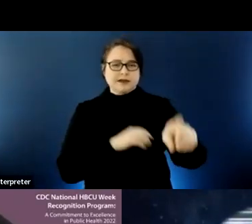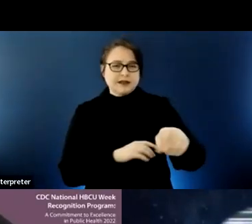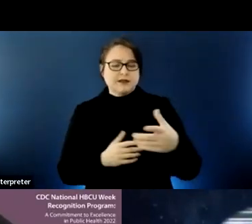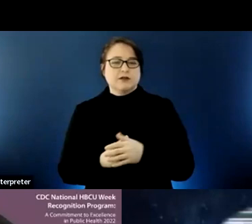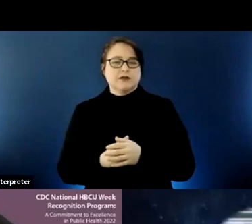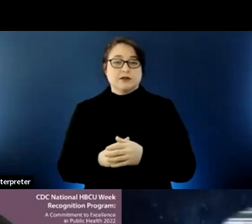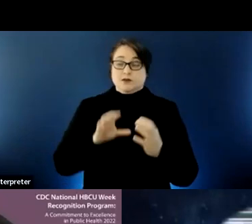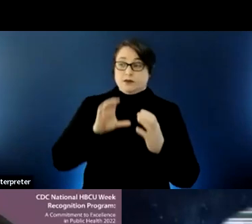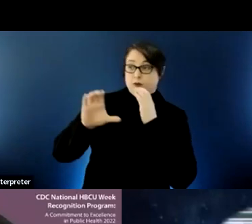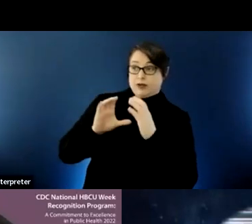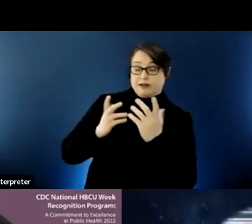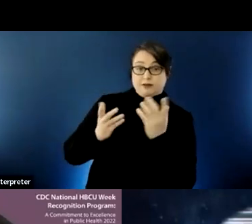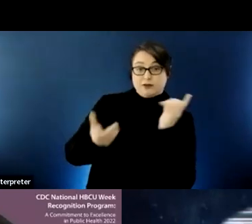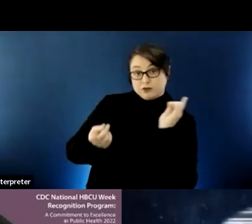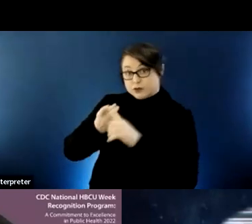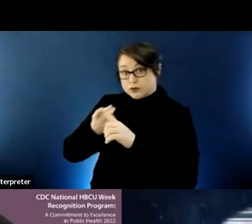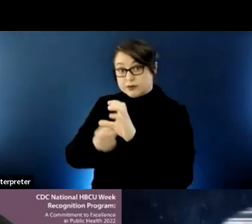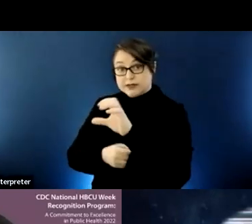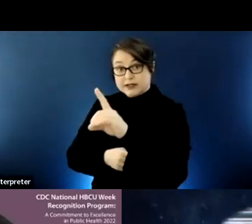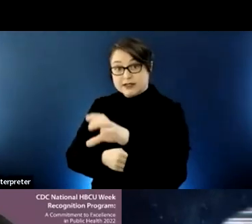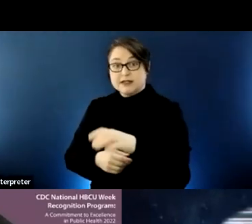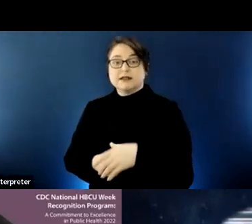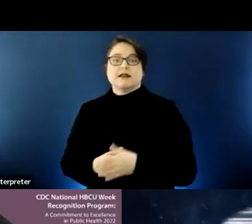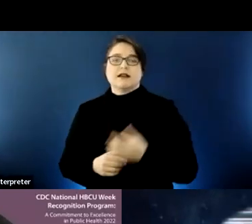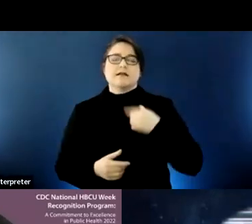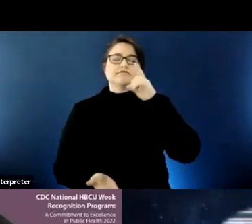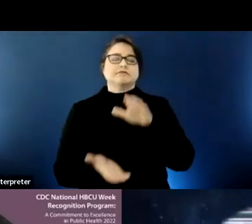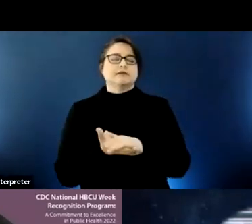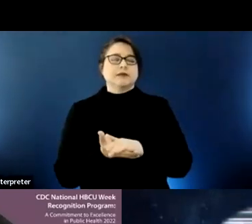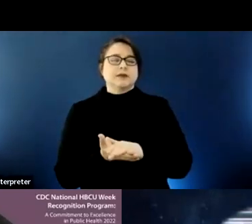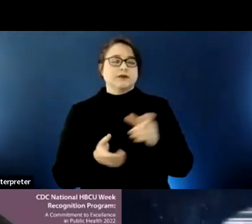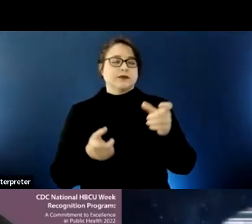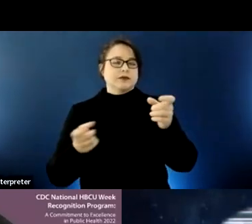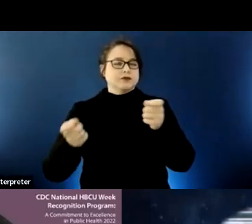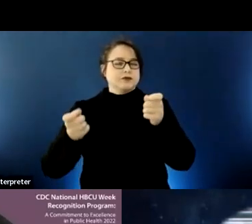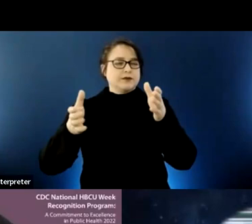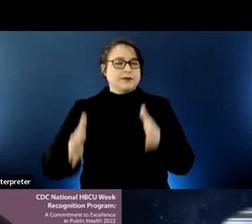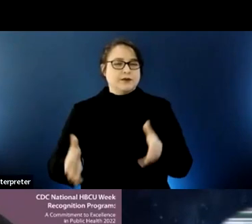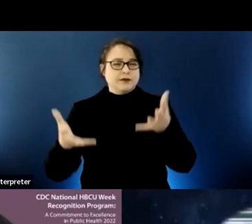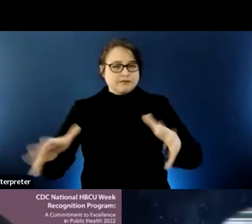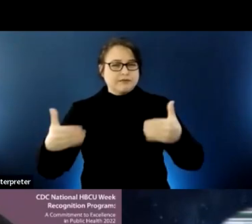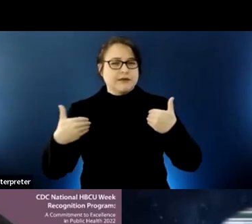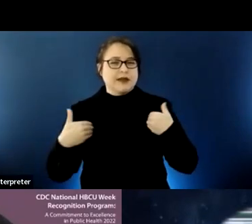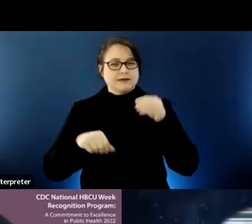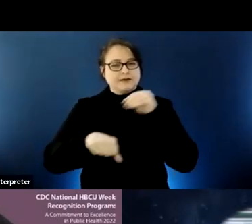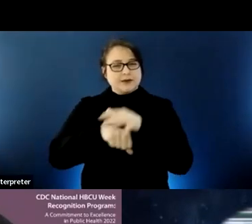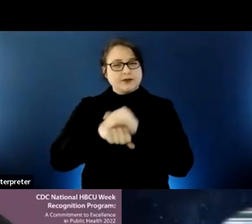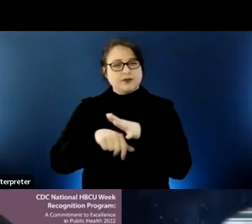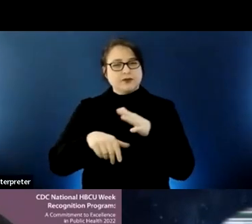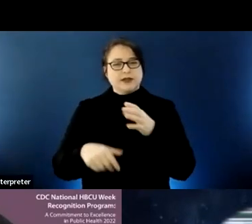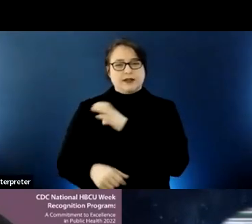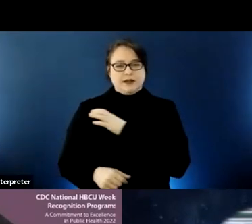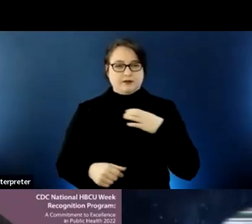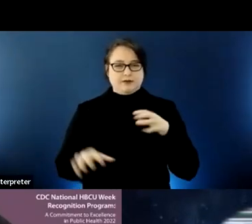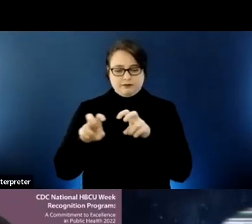CDC. Mm-hmm. I believe that the director has an advisory council. Mm-hmm. And I would urge that a seat on that advisory